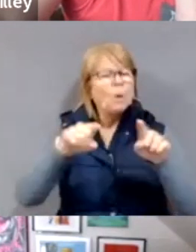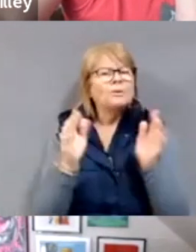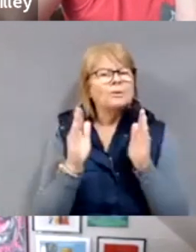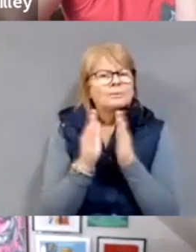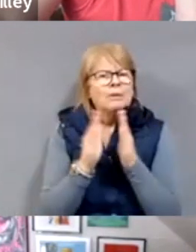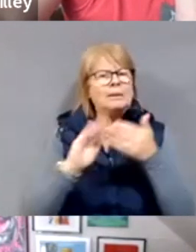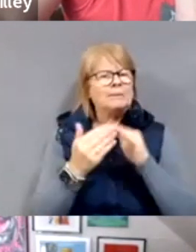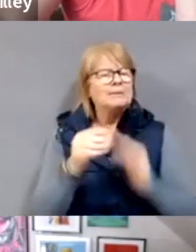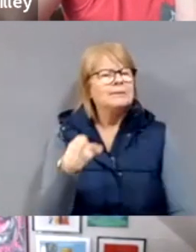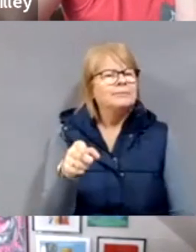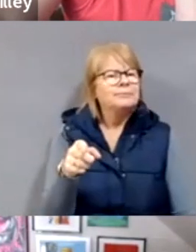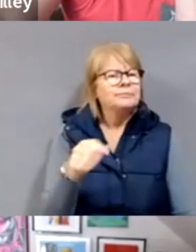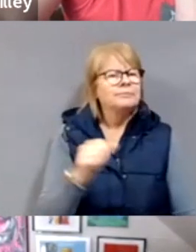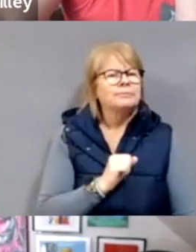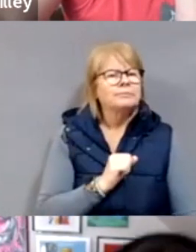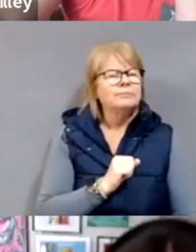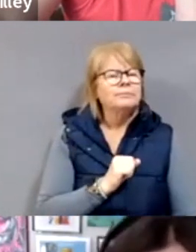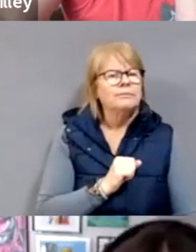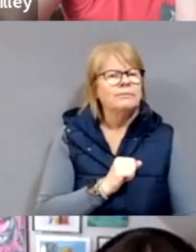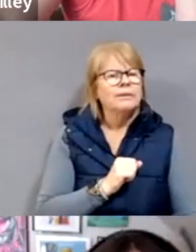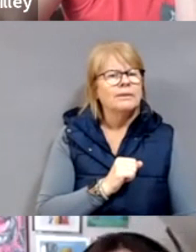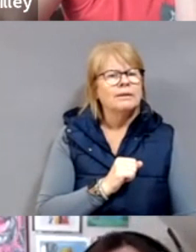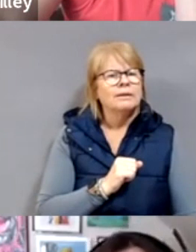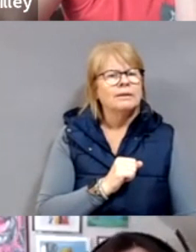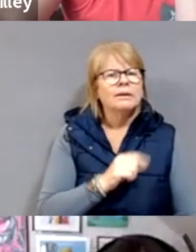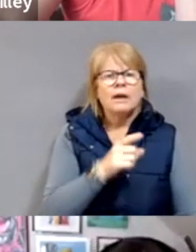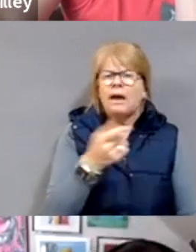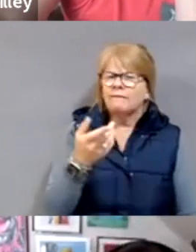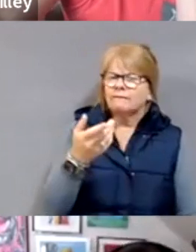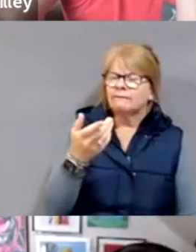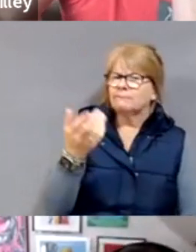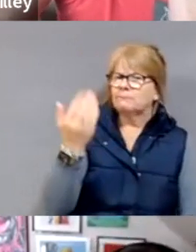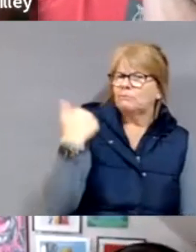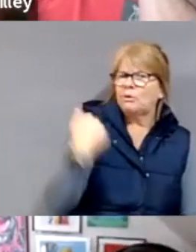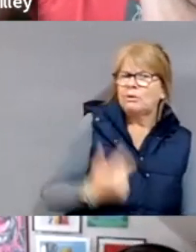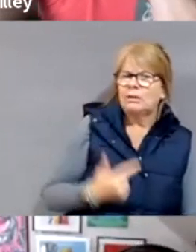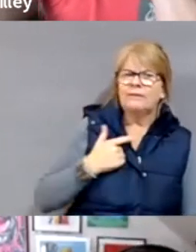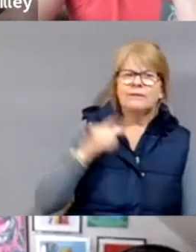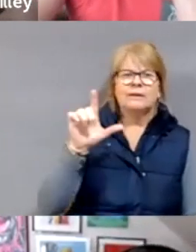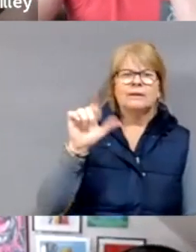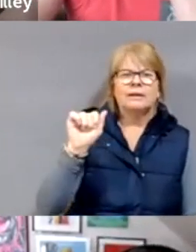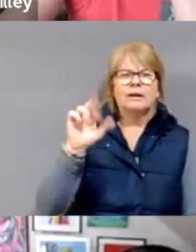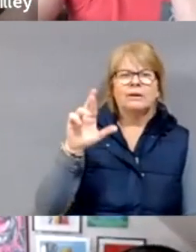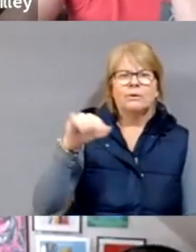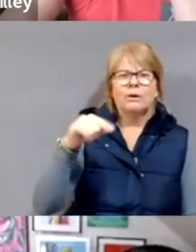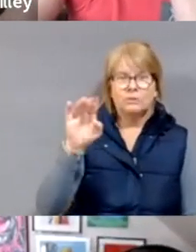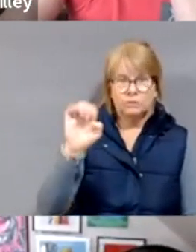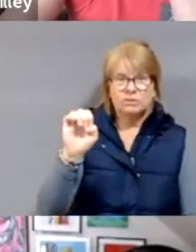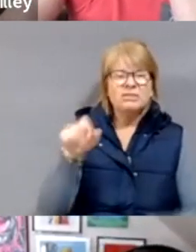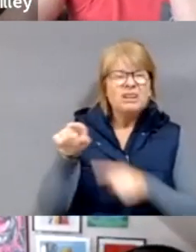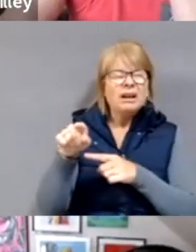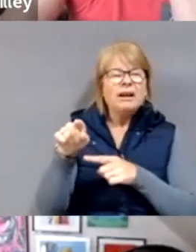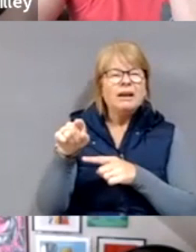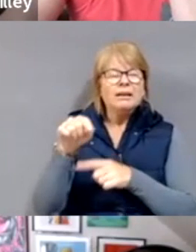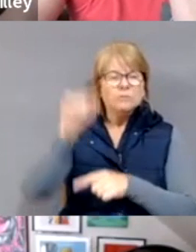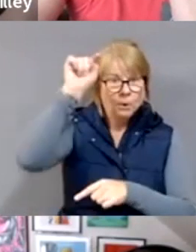because I did community, like we lived up in La Ronge for a long time, and I did some community theater there. Just like